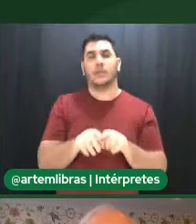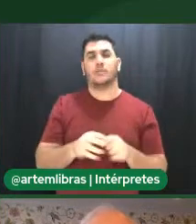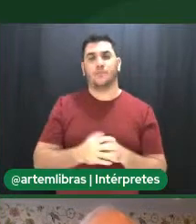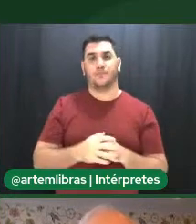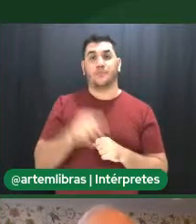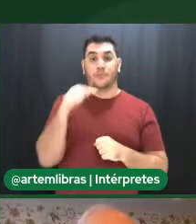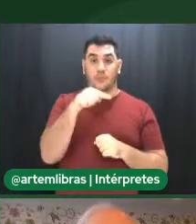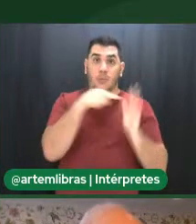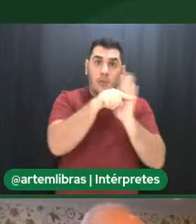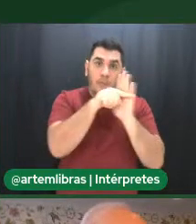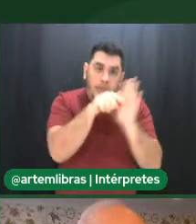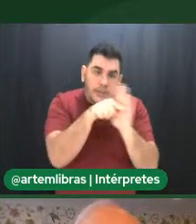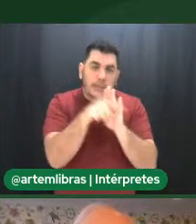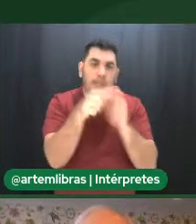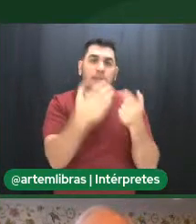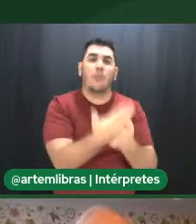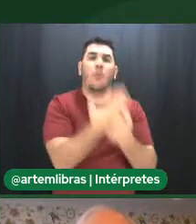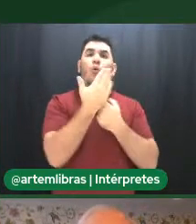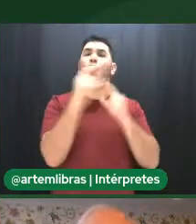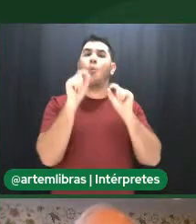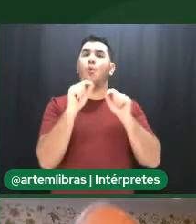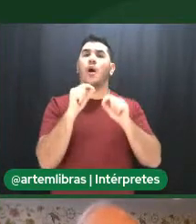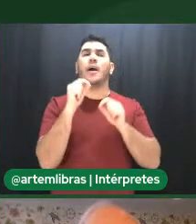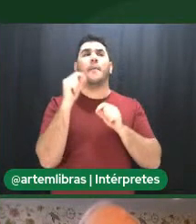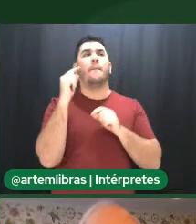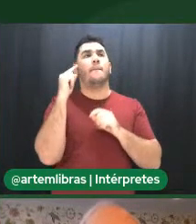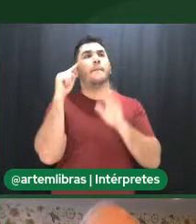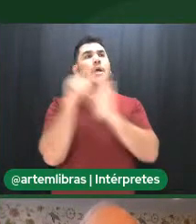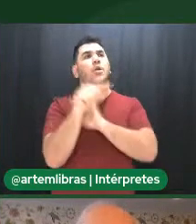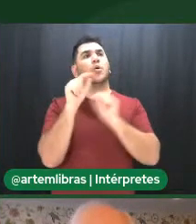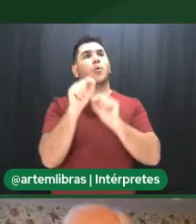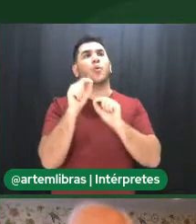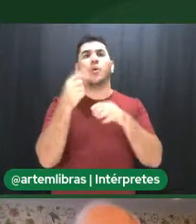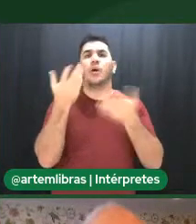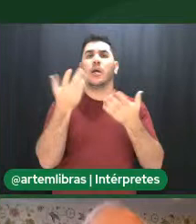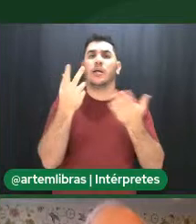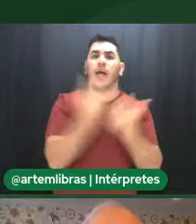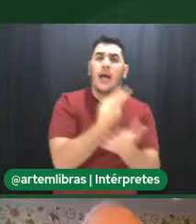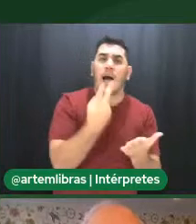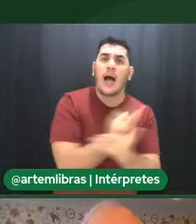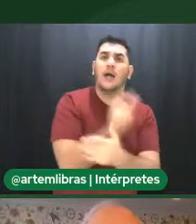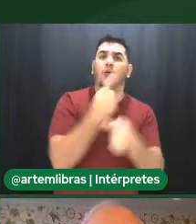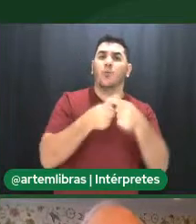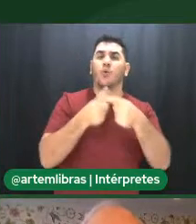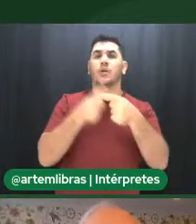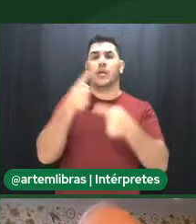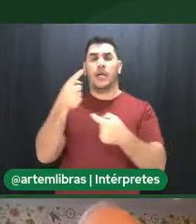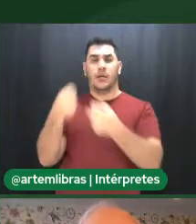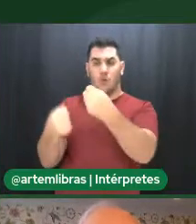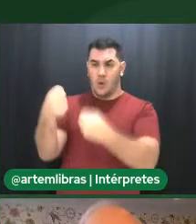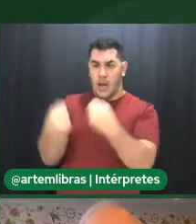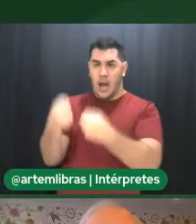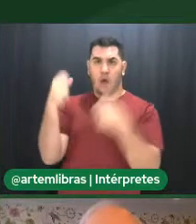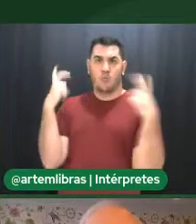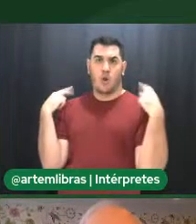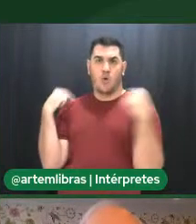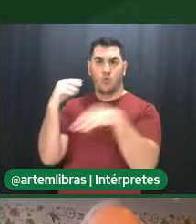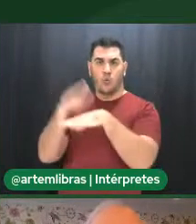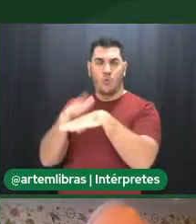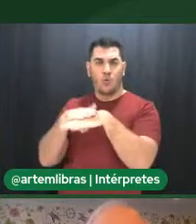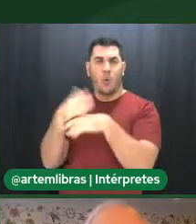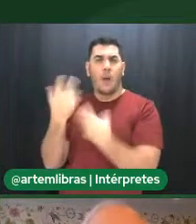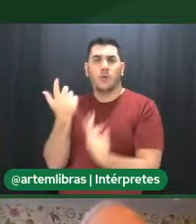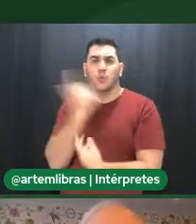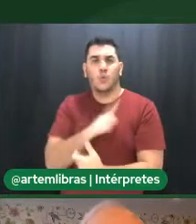wrong. Why is it that these Tesla autopilots drove right into these emergency